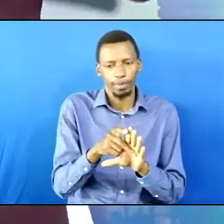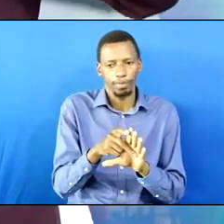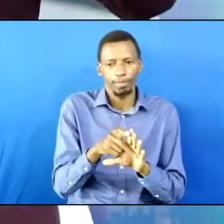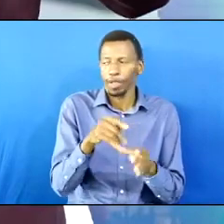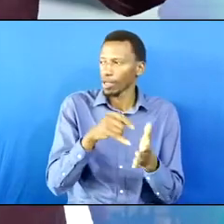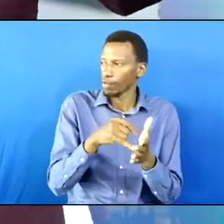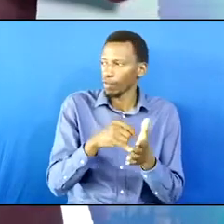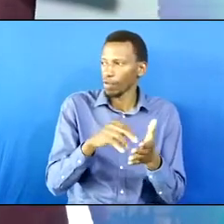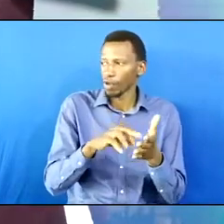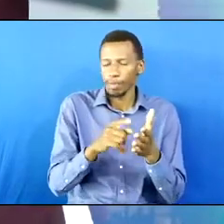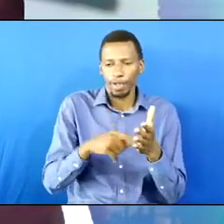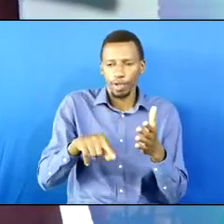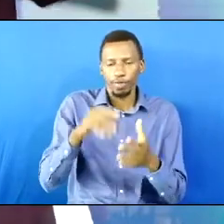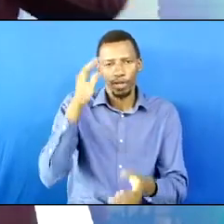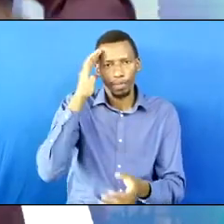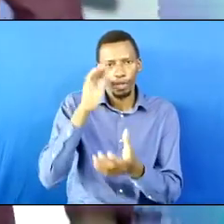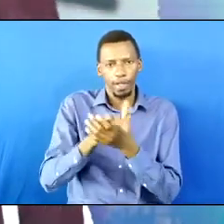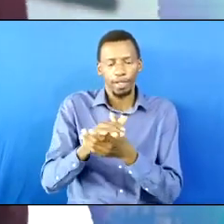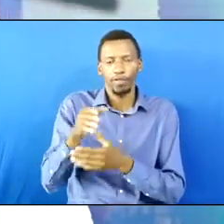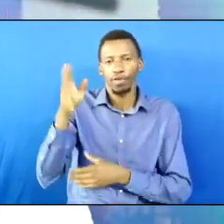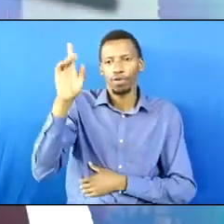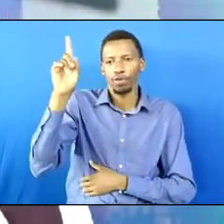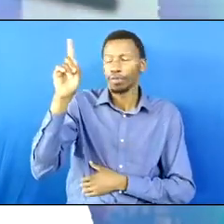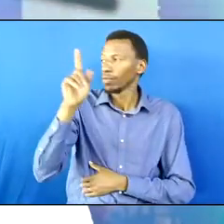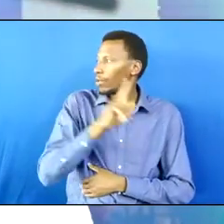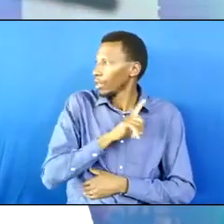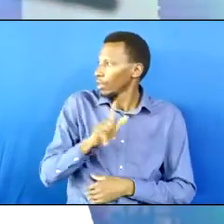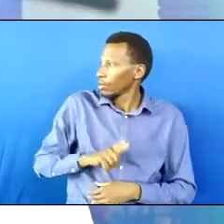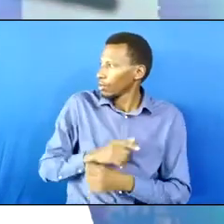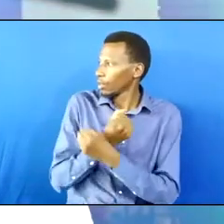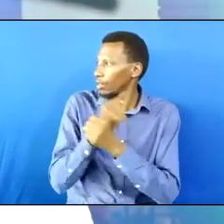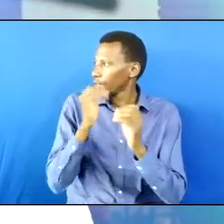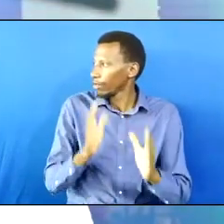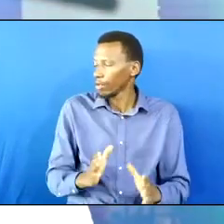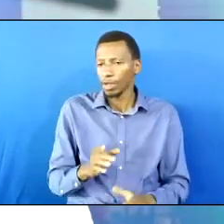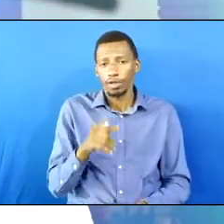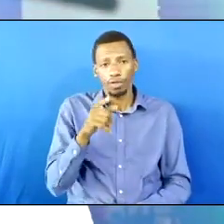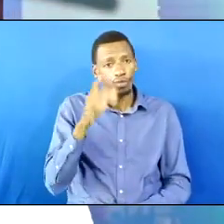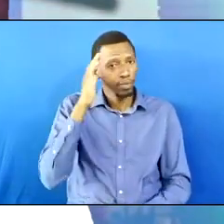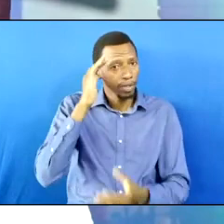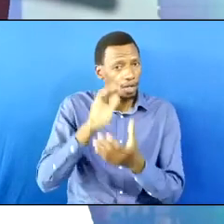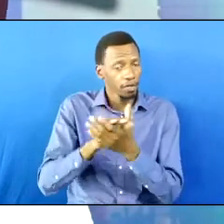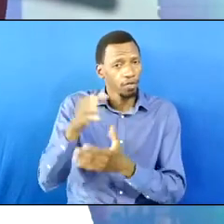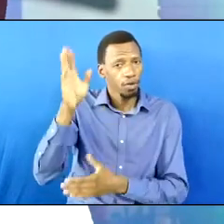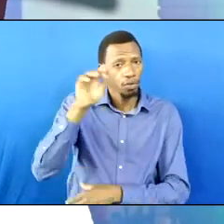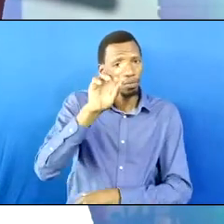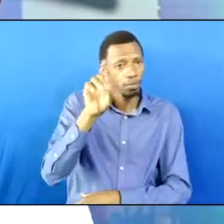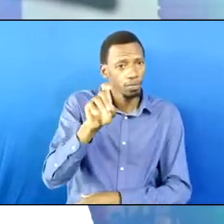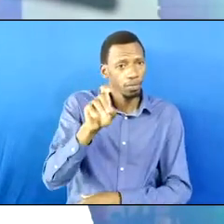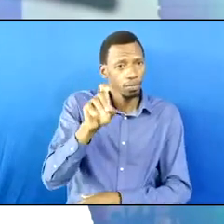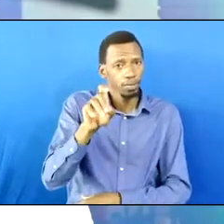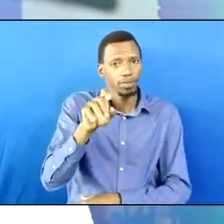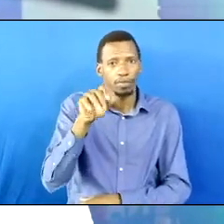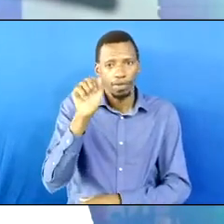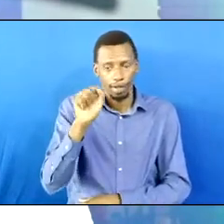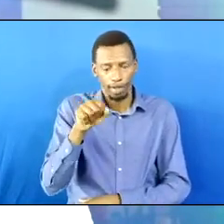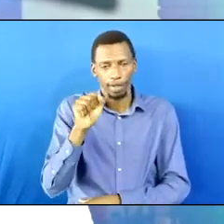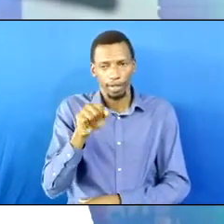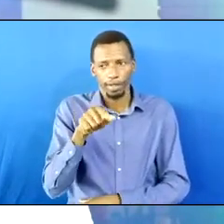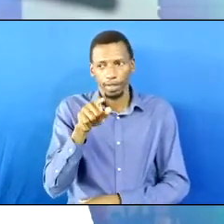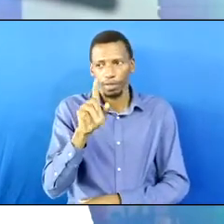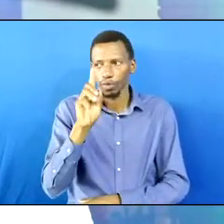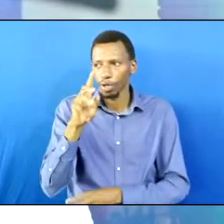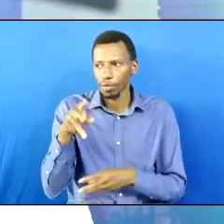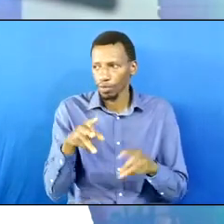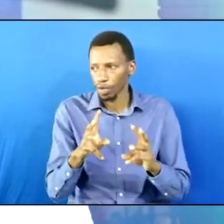him as our Lord and our Savior. Hallelujah. Do you believe him? Yes, it is one way to express